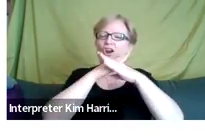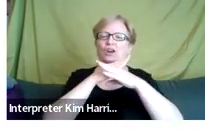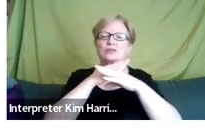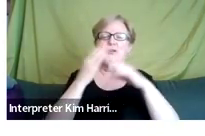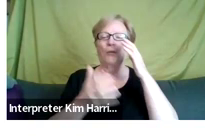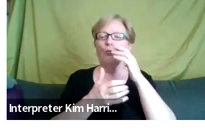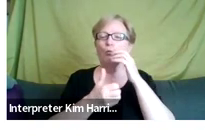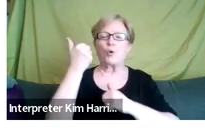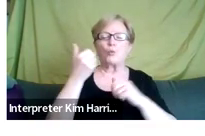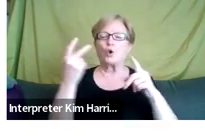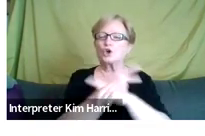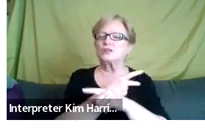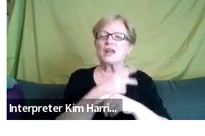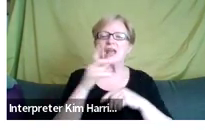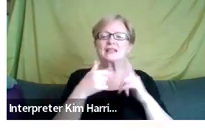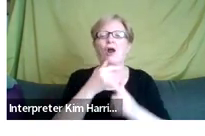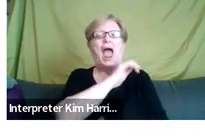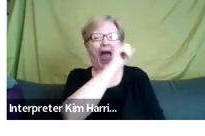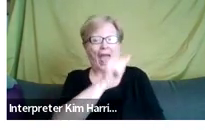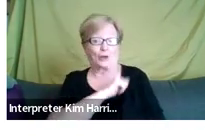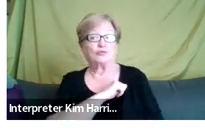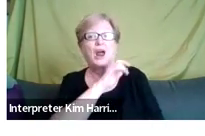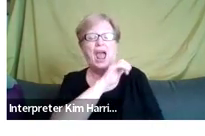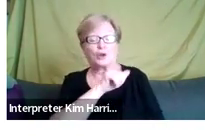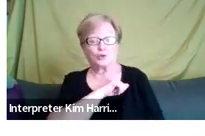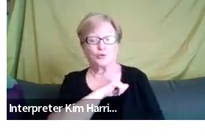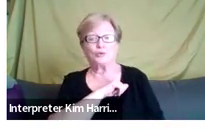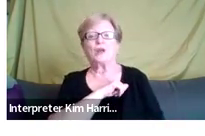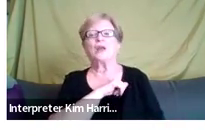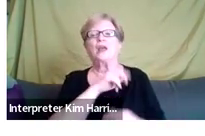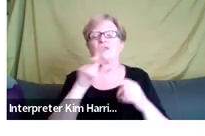types. It is our attitude that drives programmatic design.